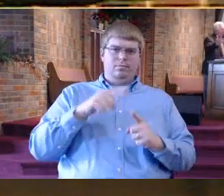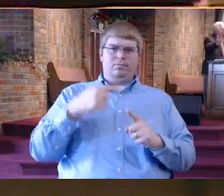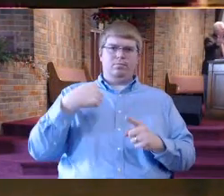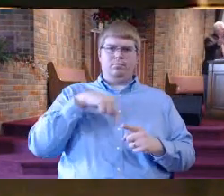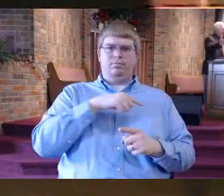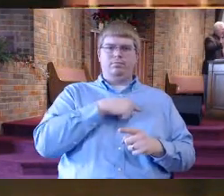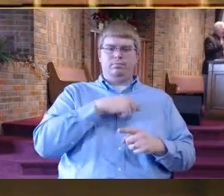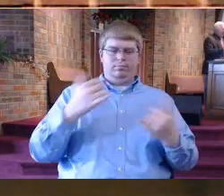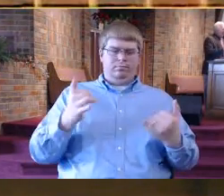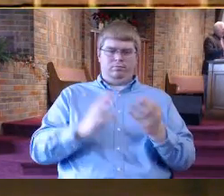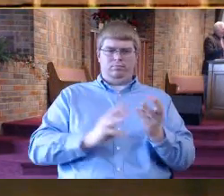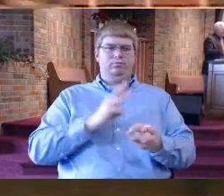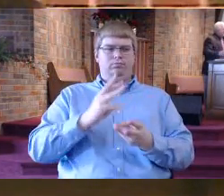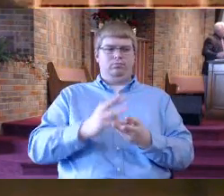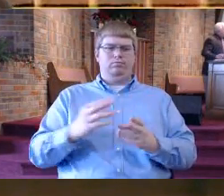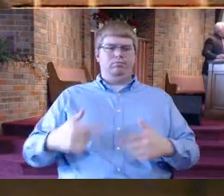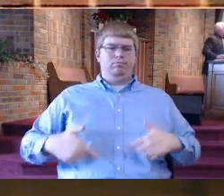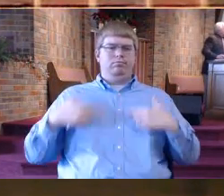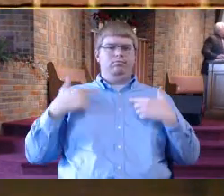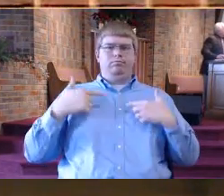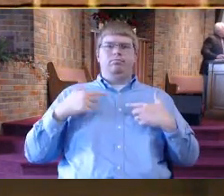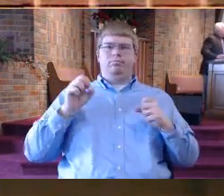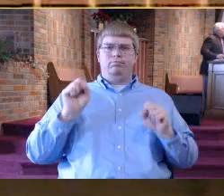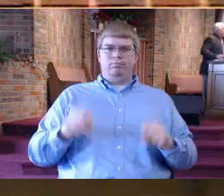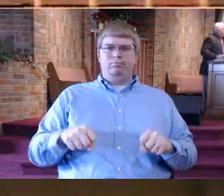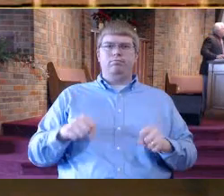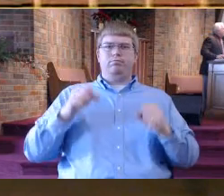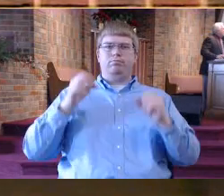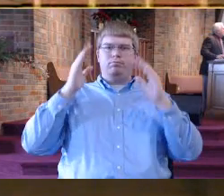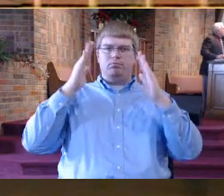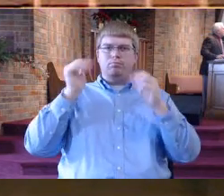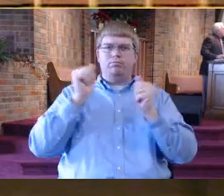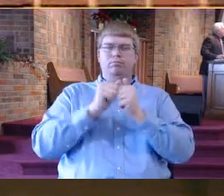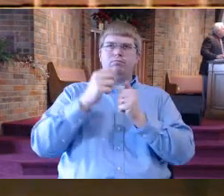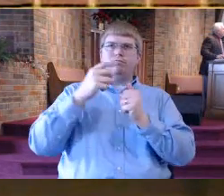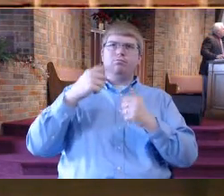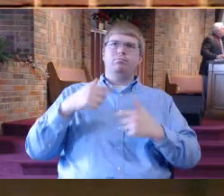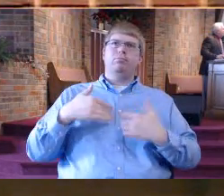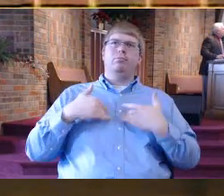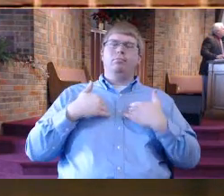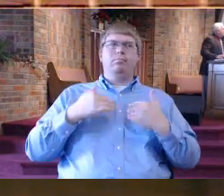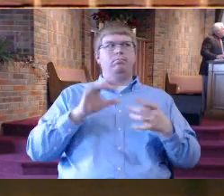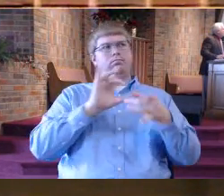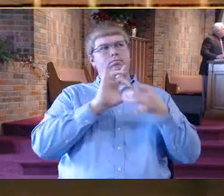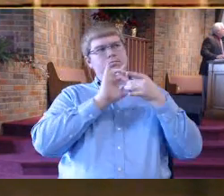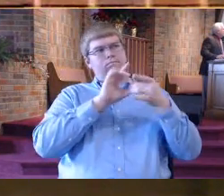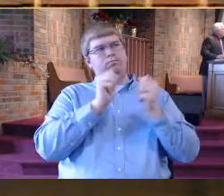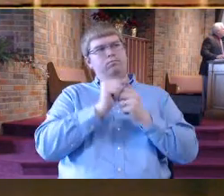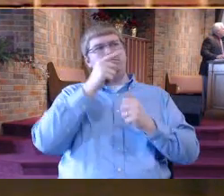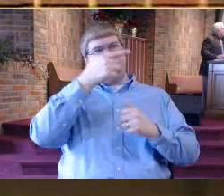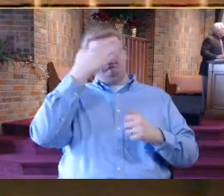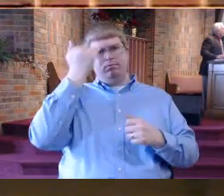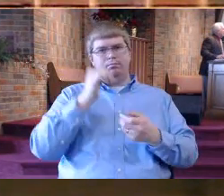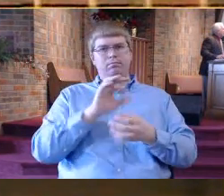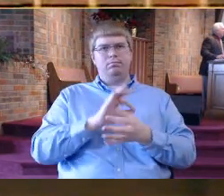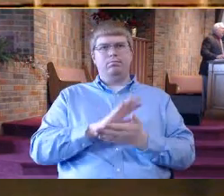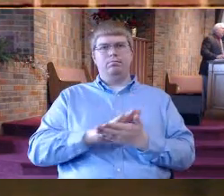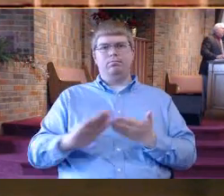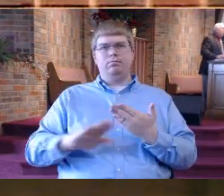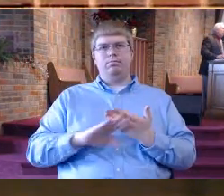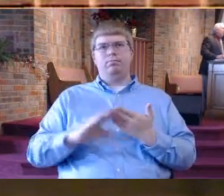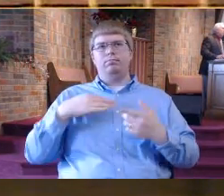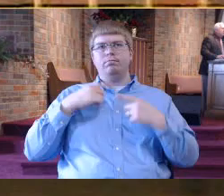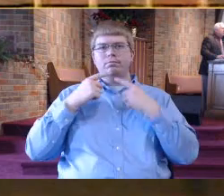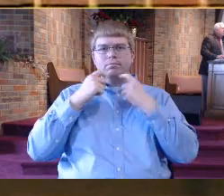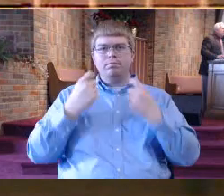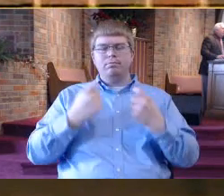our world, our lives, the opportunity for us to have a relationship with Him through forgiveness of our sins. That should